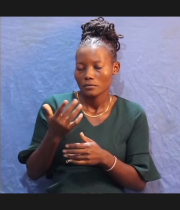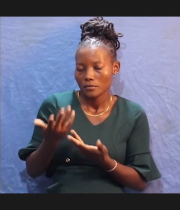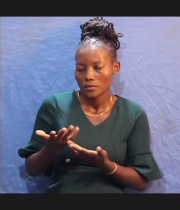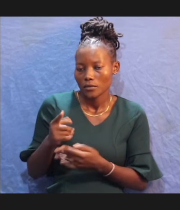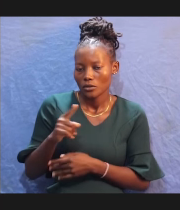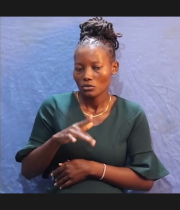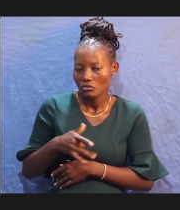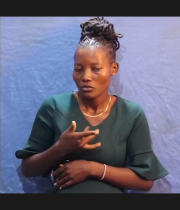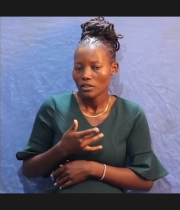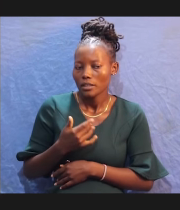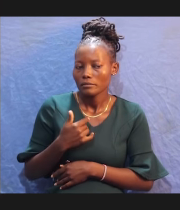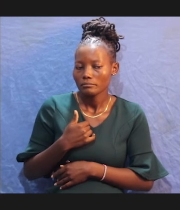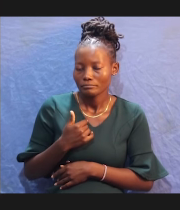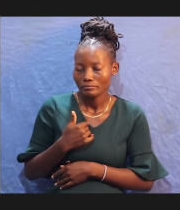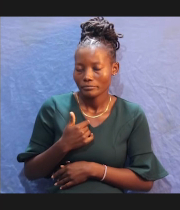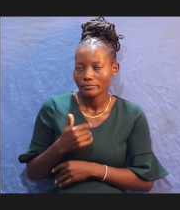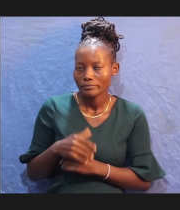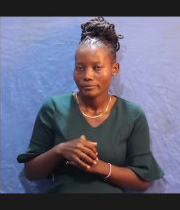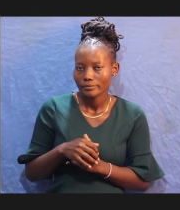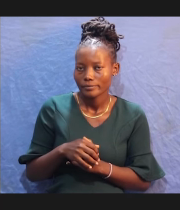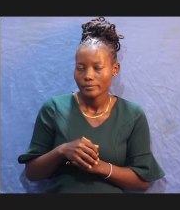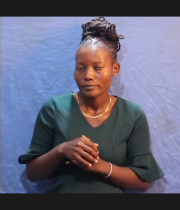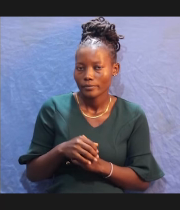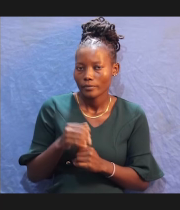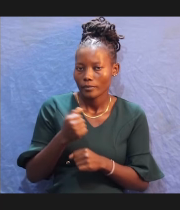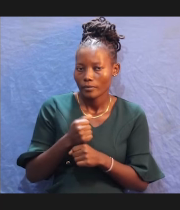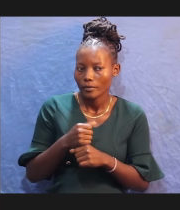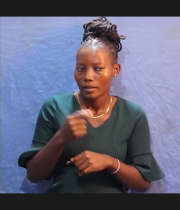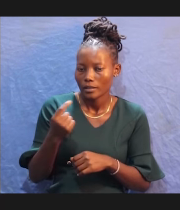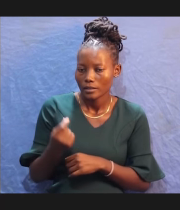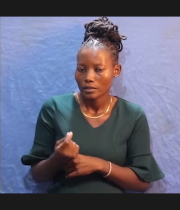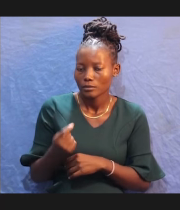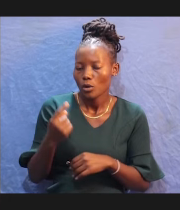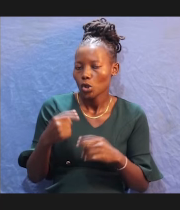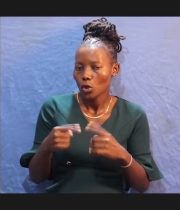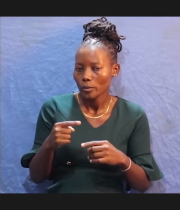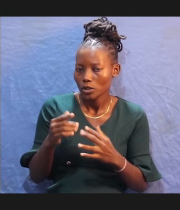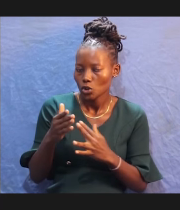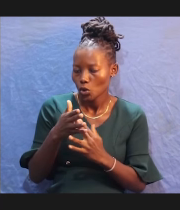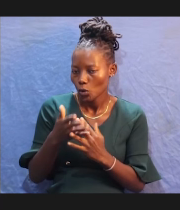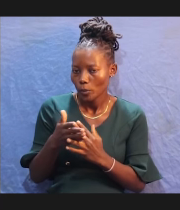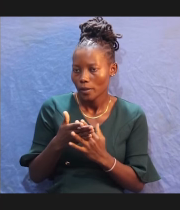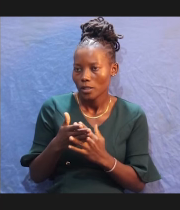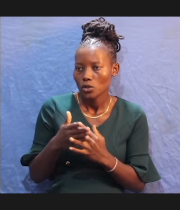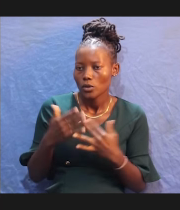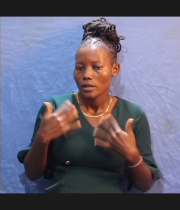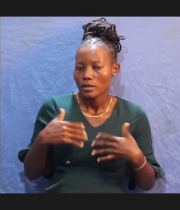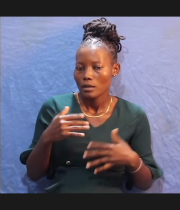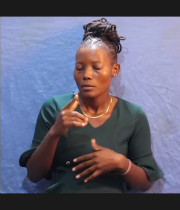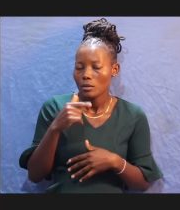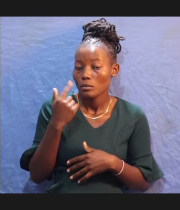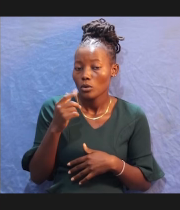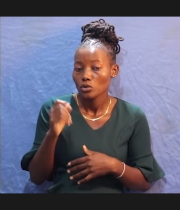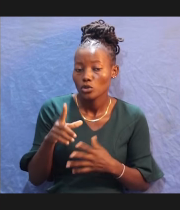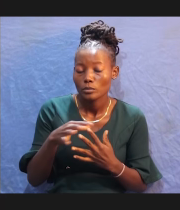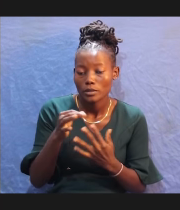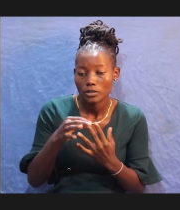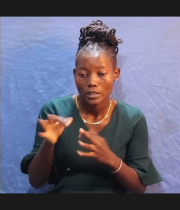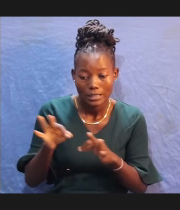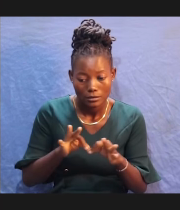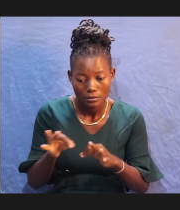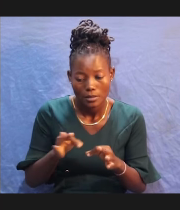on. Either you make a small competition between them, the ones who are being behind, or you explain to